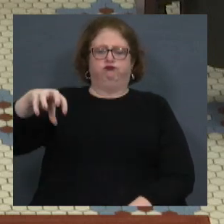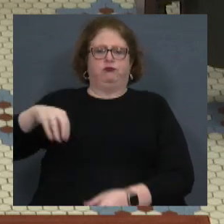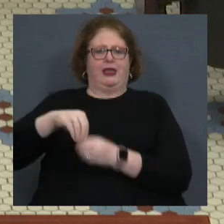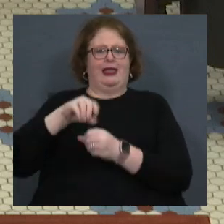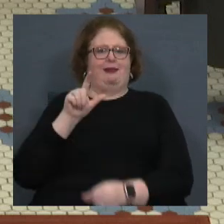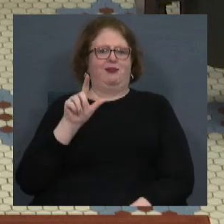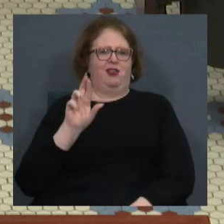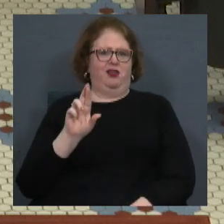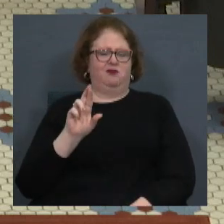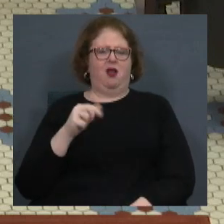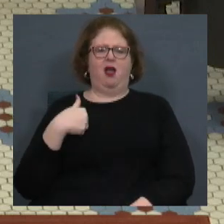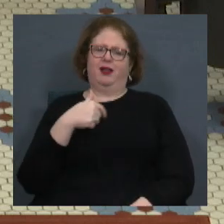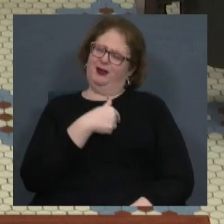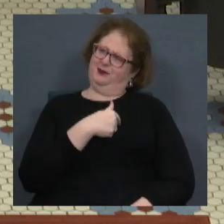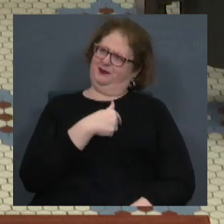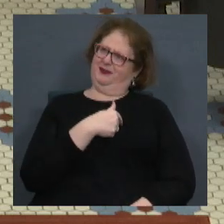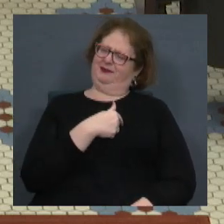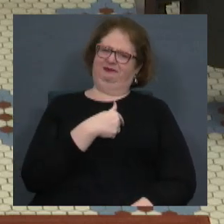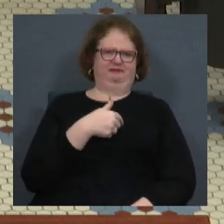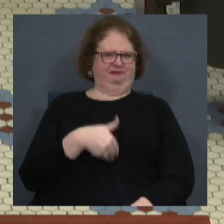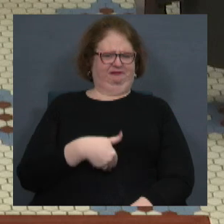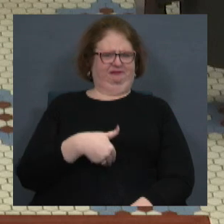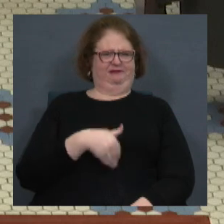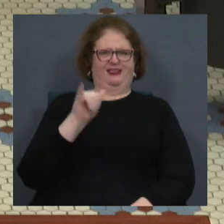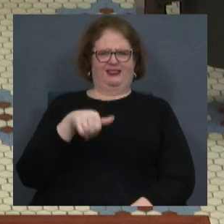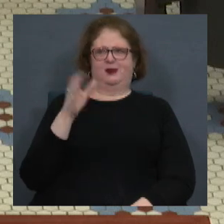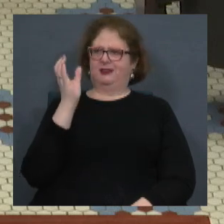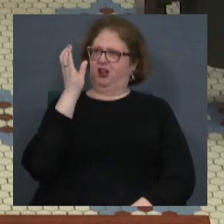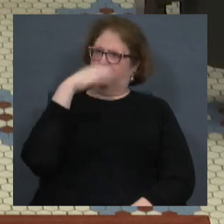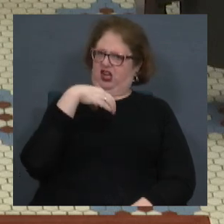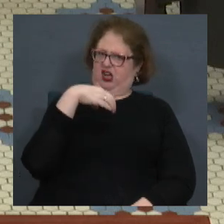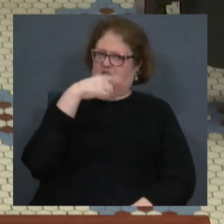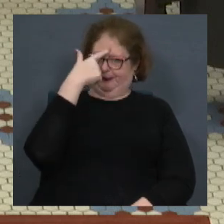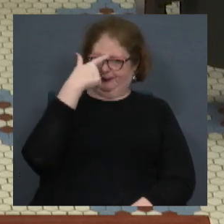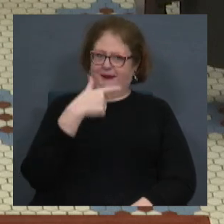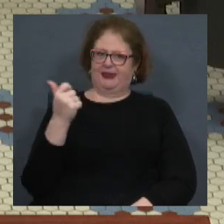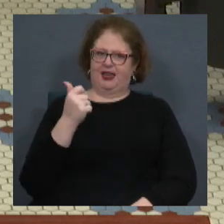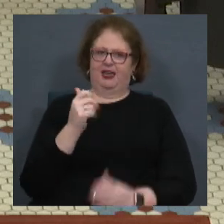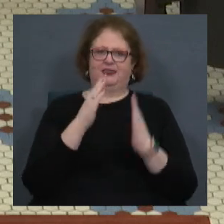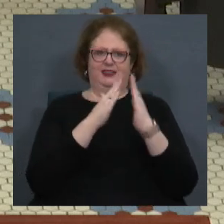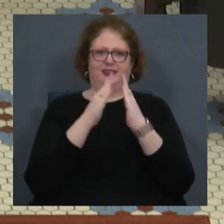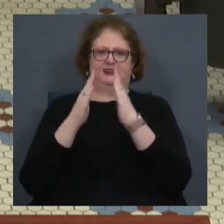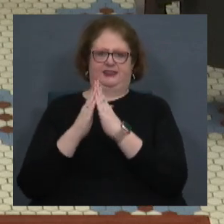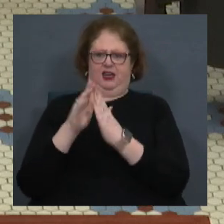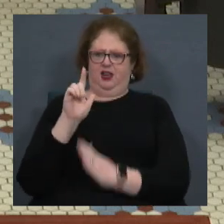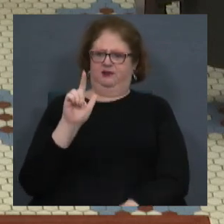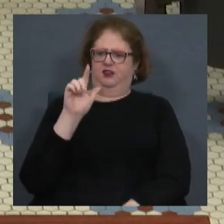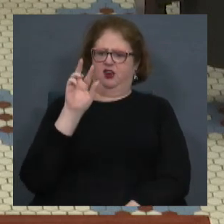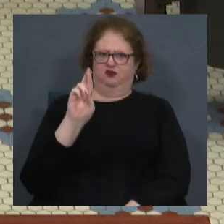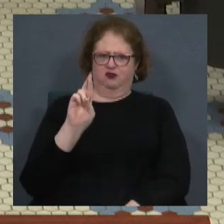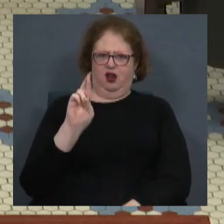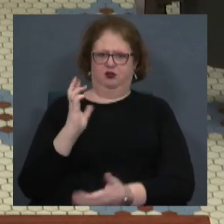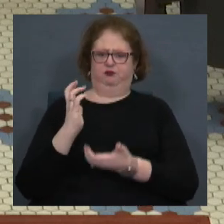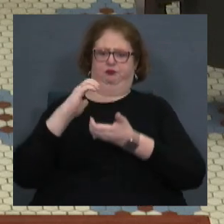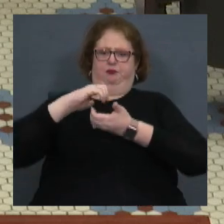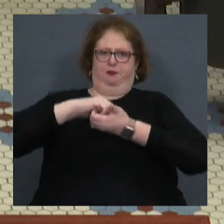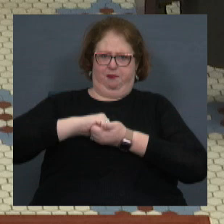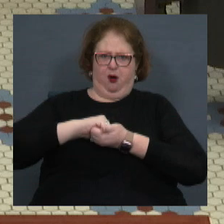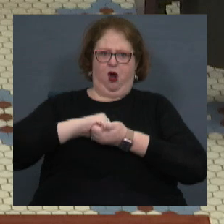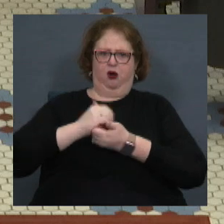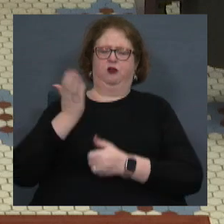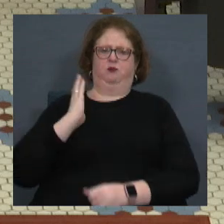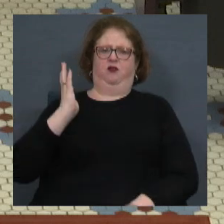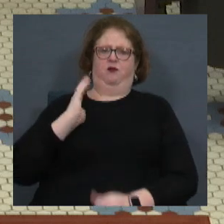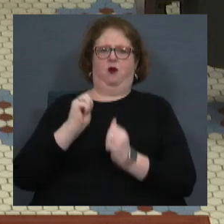this was rather odd, given that the city of Little Rock has partnered in the past with CLI